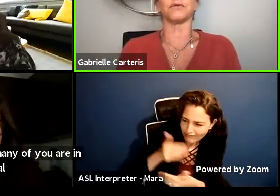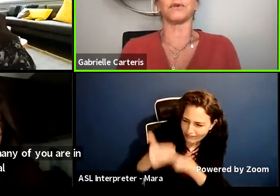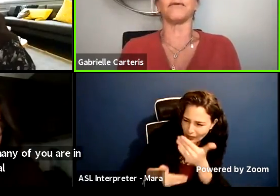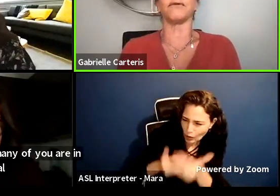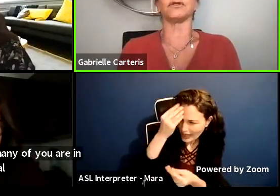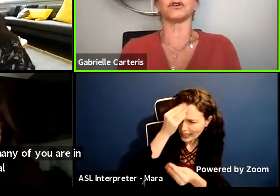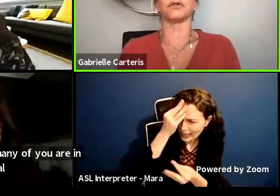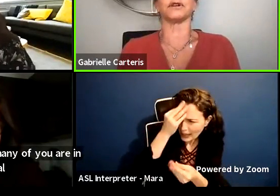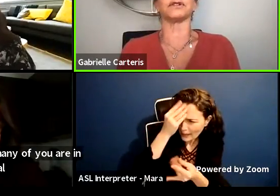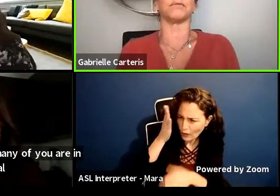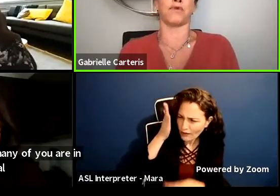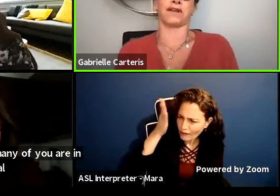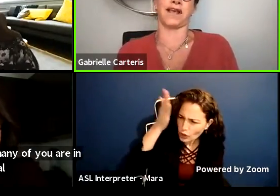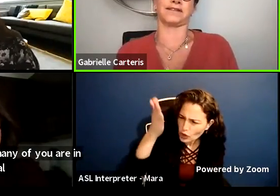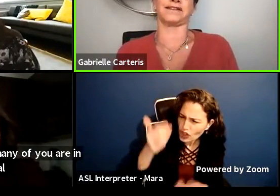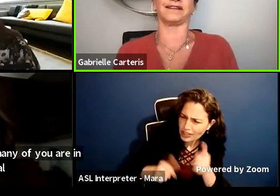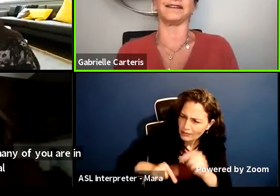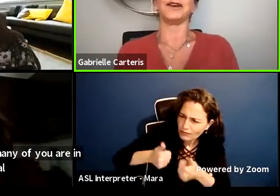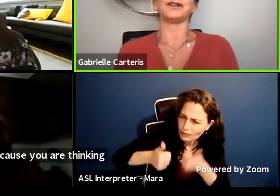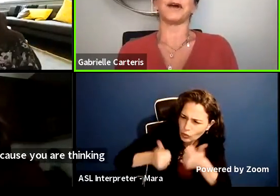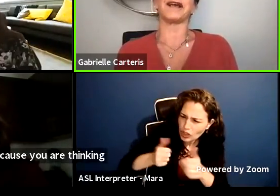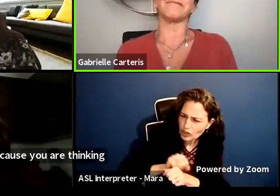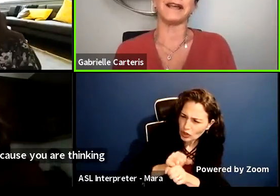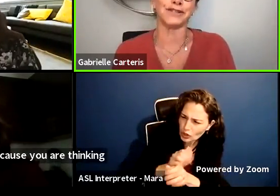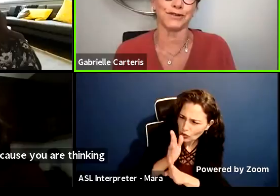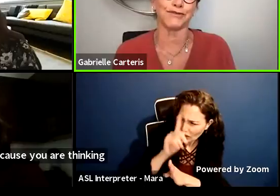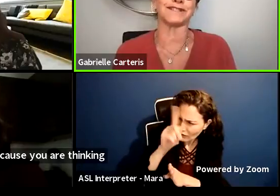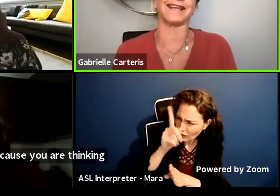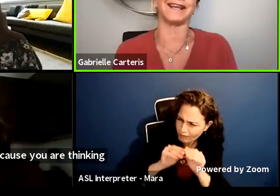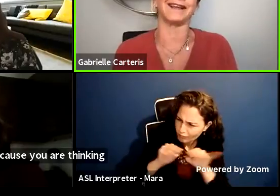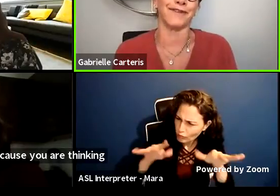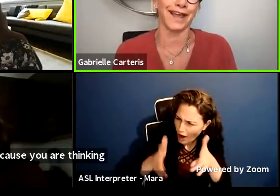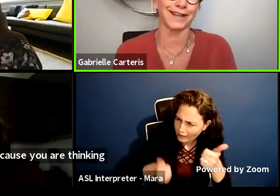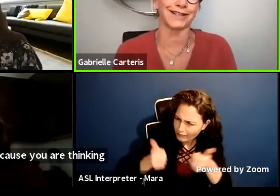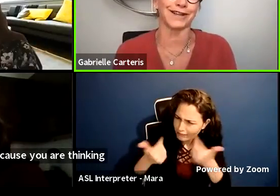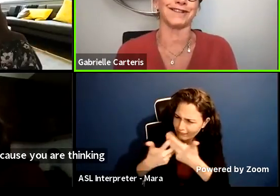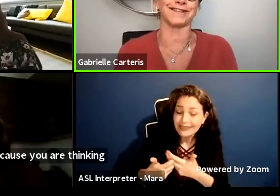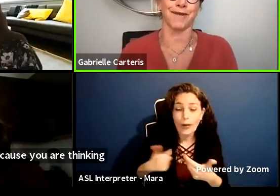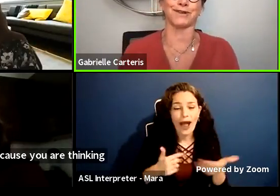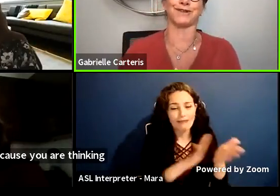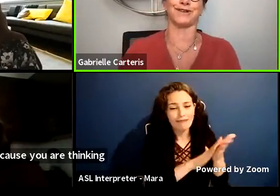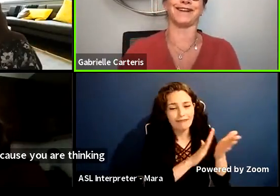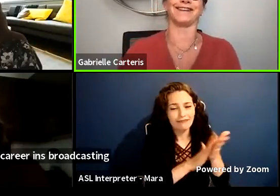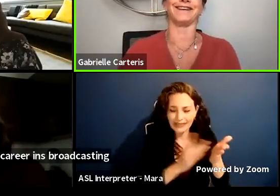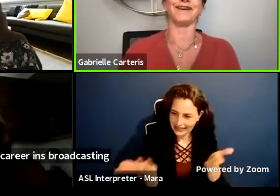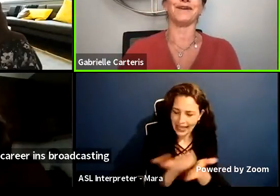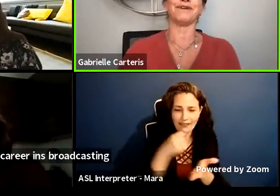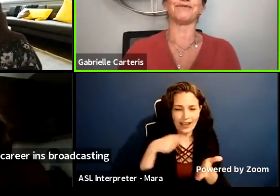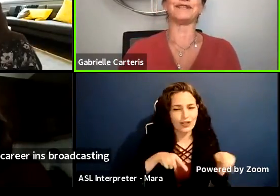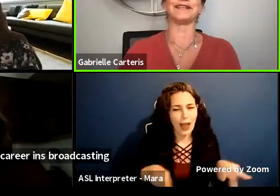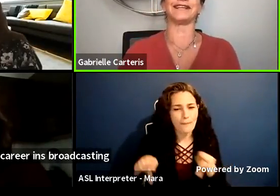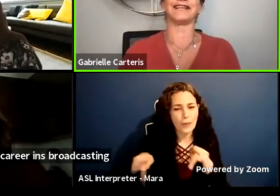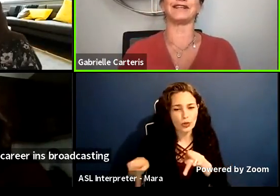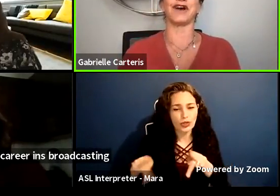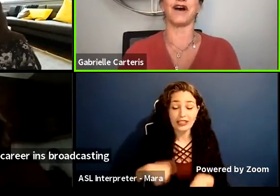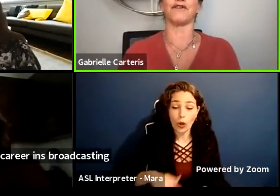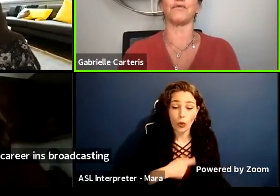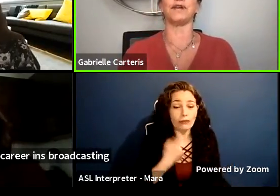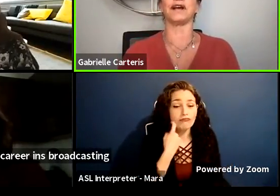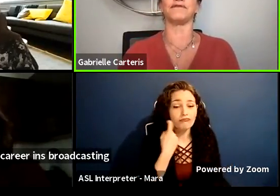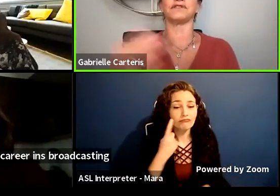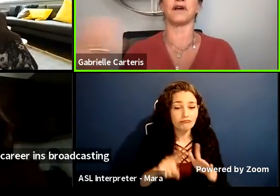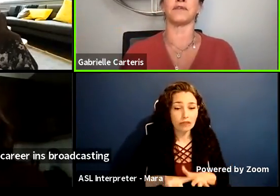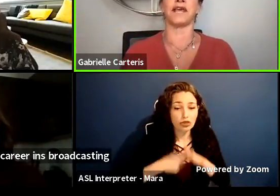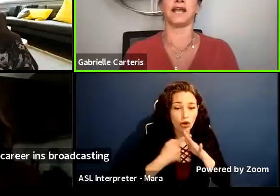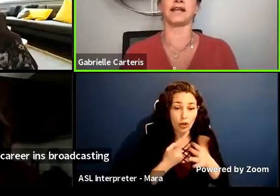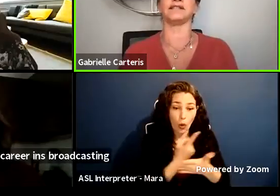and exploring future careers in broadcasting. So I commend you for taking advantage of this opportunity. We recently kicked off a